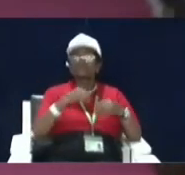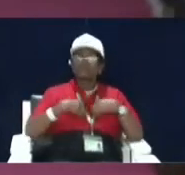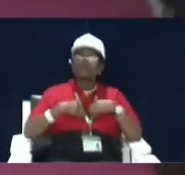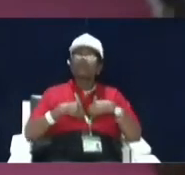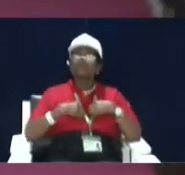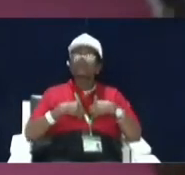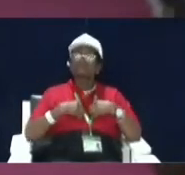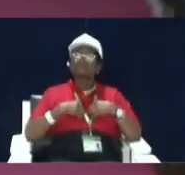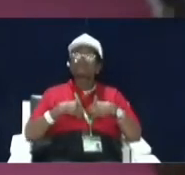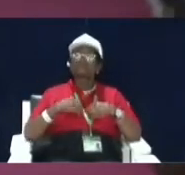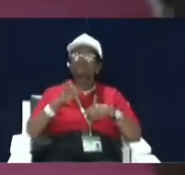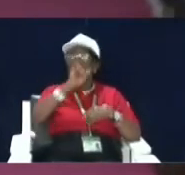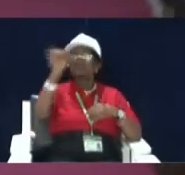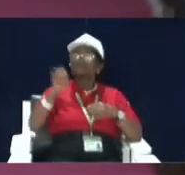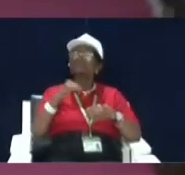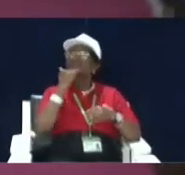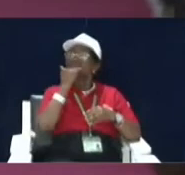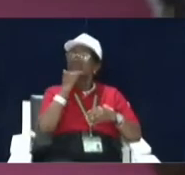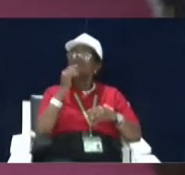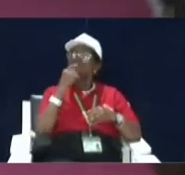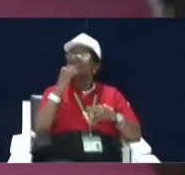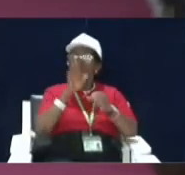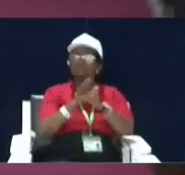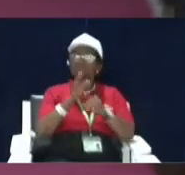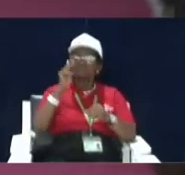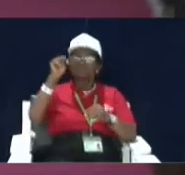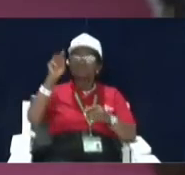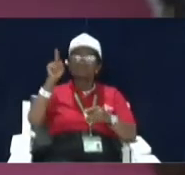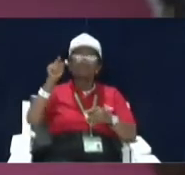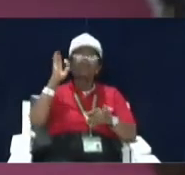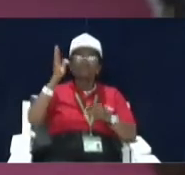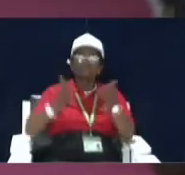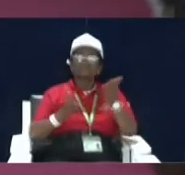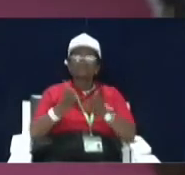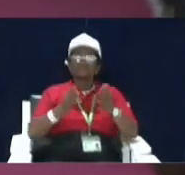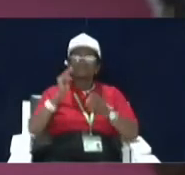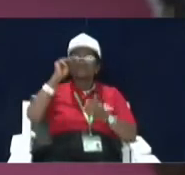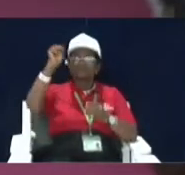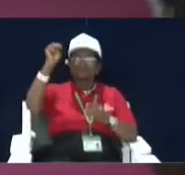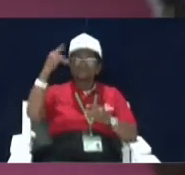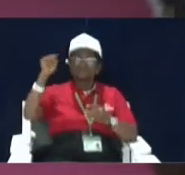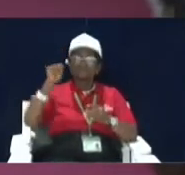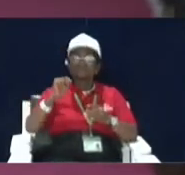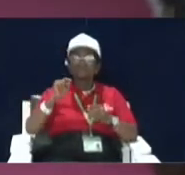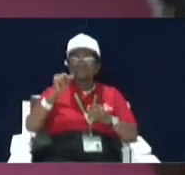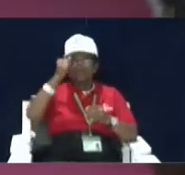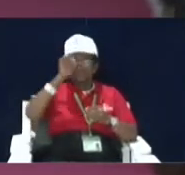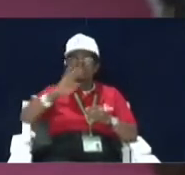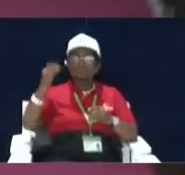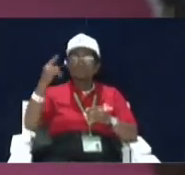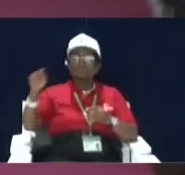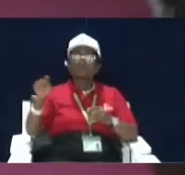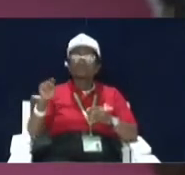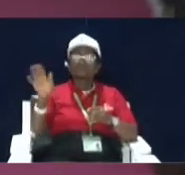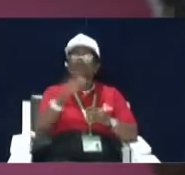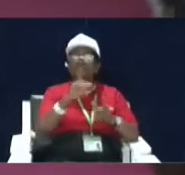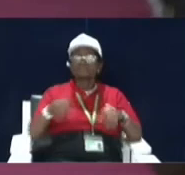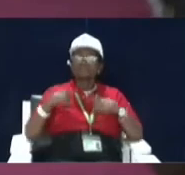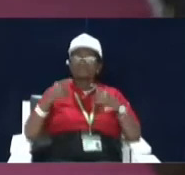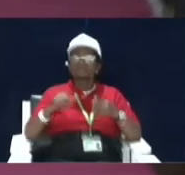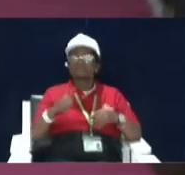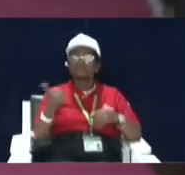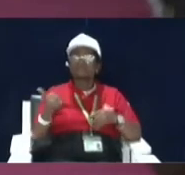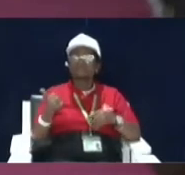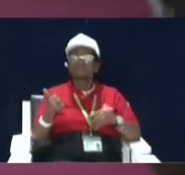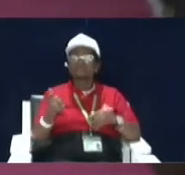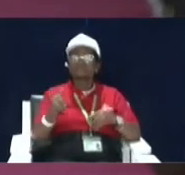serve him for the rest of your life. Go ahead, talk to the Lord. And please, the rest of us, let's stretch our hands towards